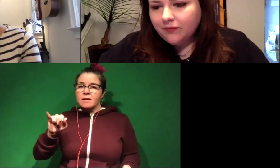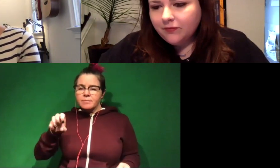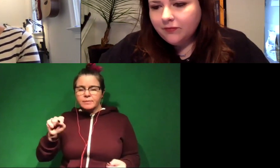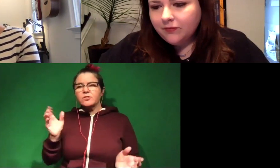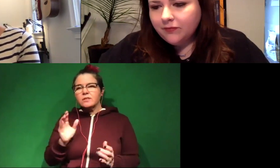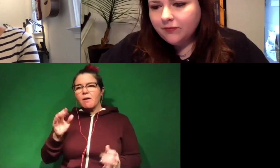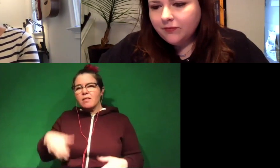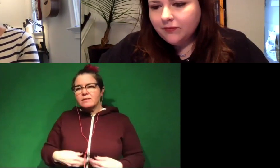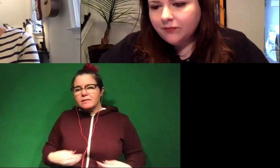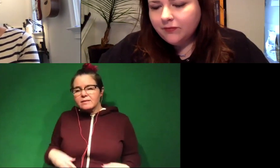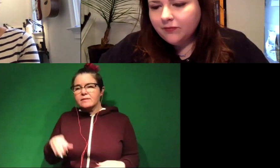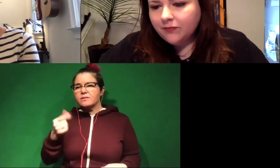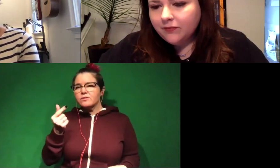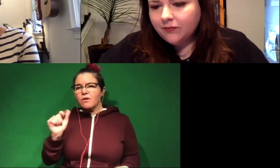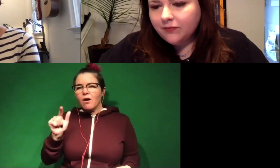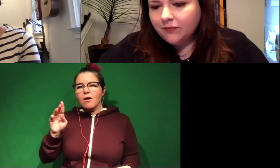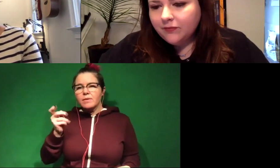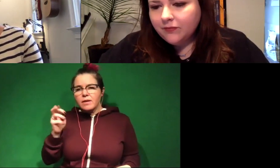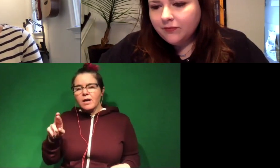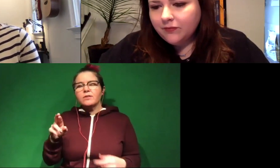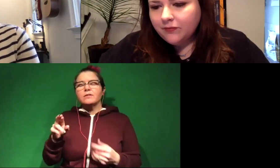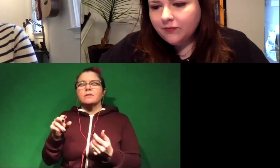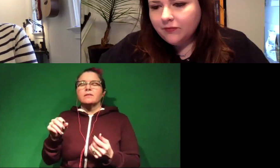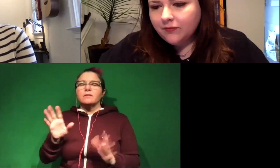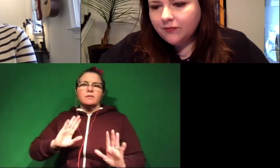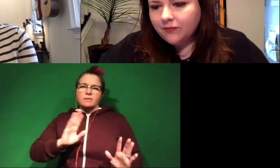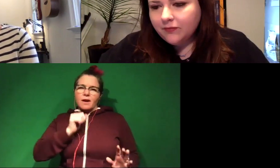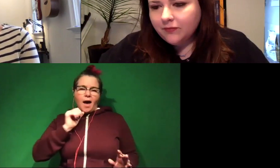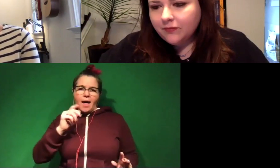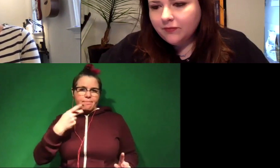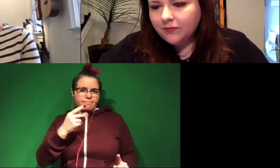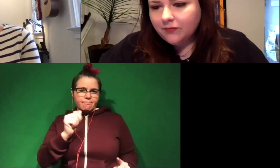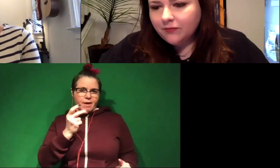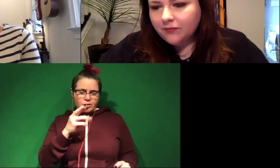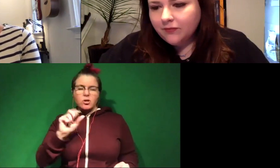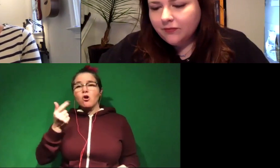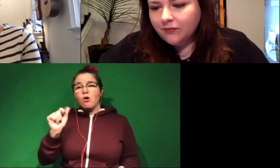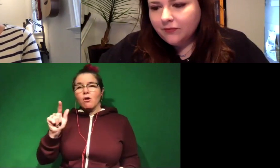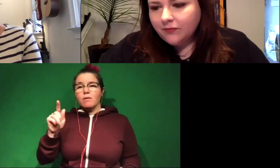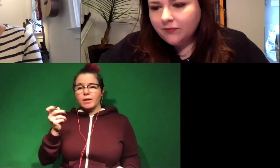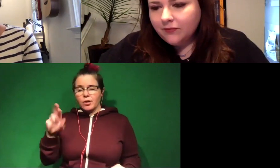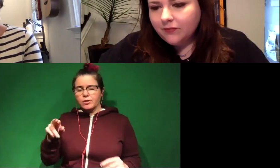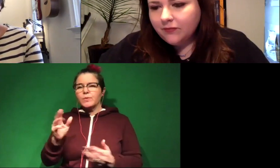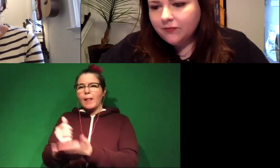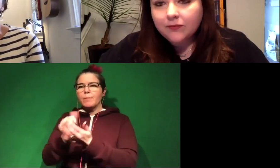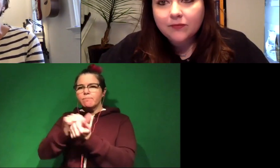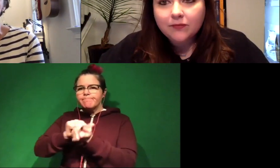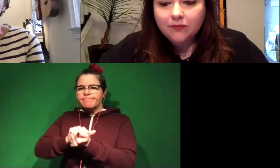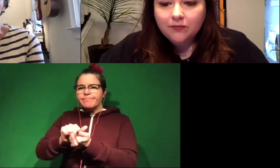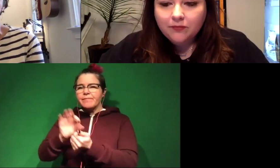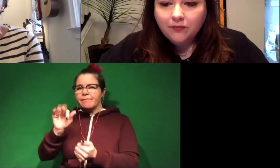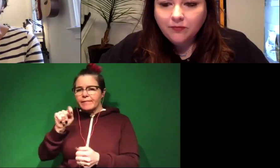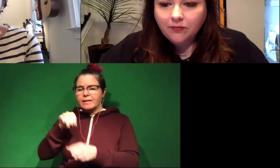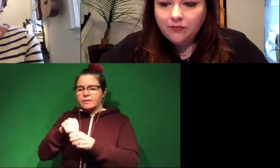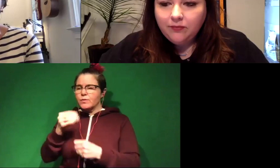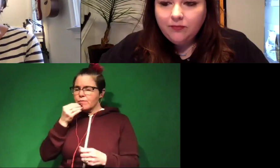your pancreas are making to help you to digest, sorry, your gallbladder, not pancreas, to help you to digest the fats in your food. And those are